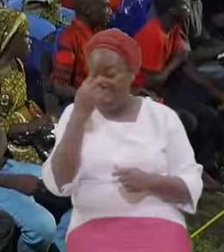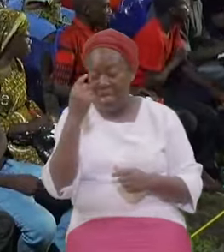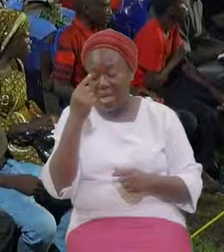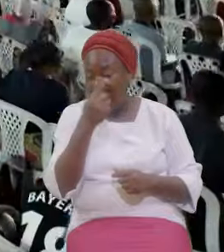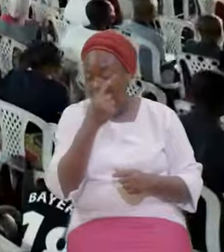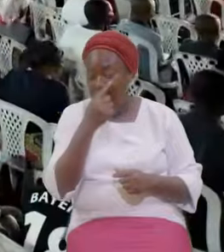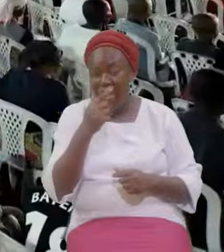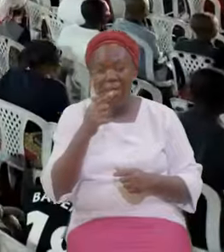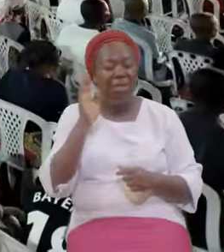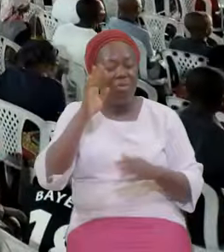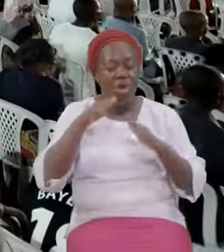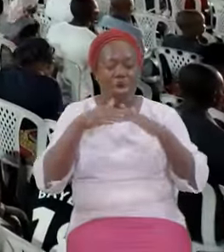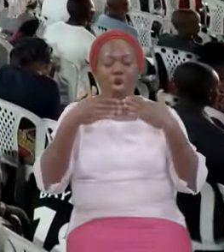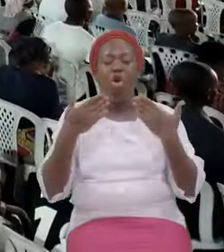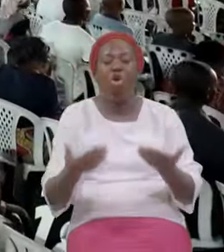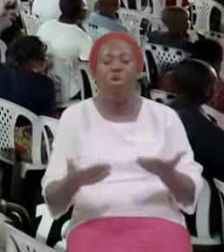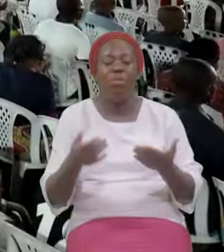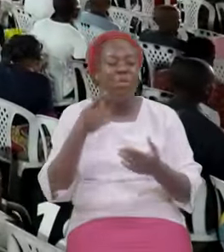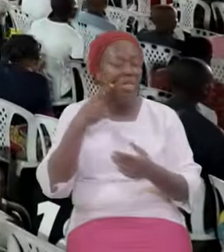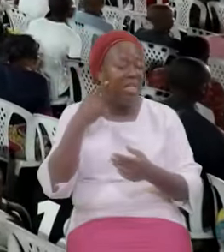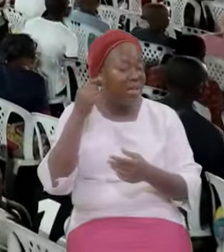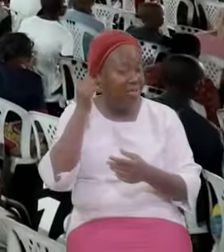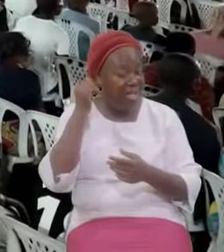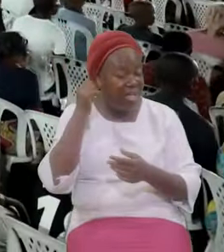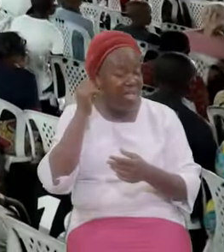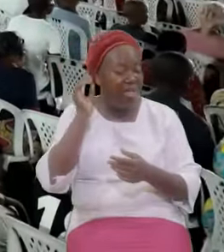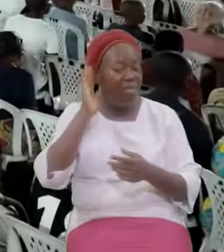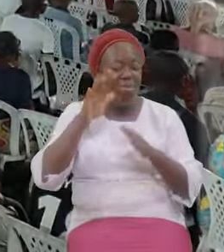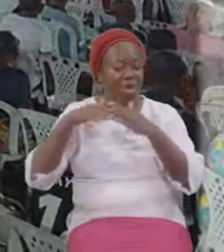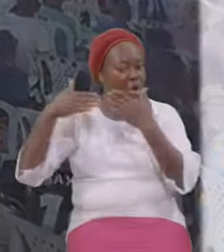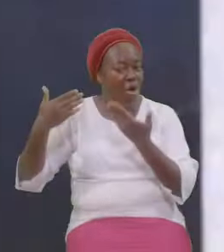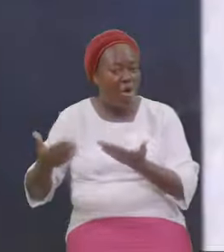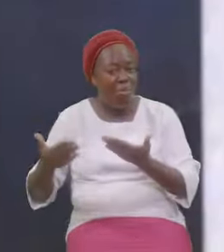open. Yeah. Deaf ears, it will open. And those